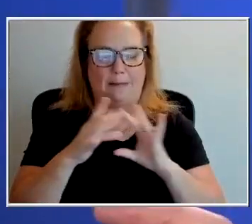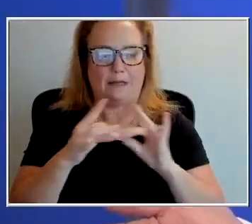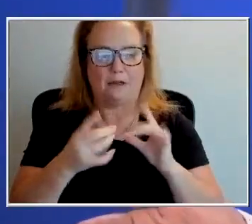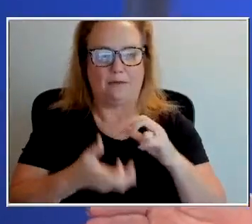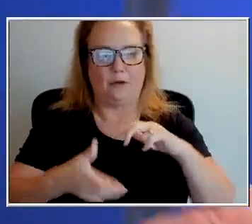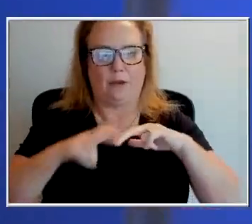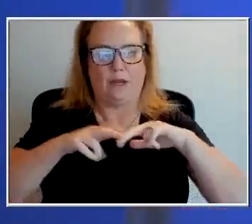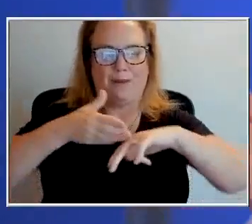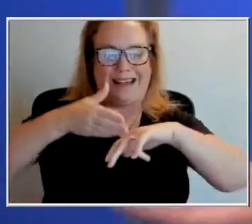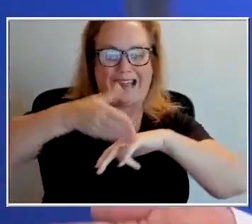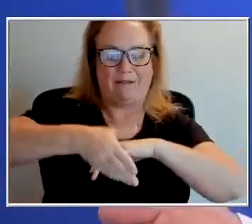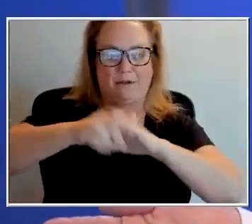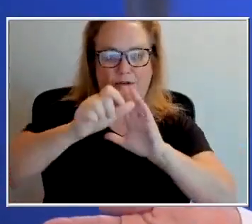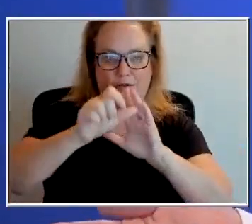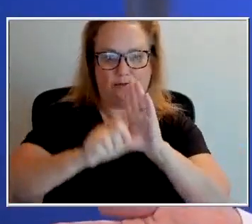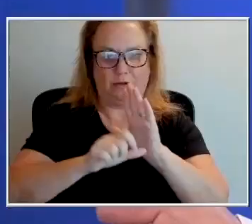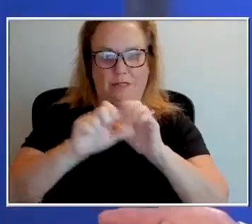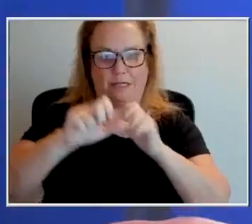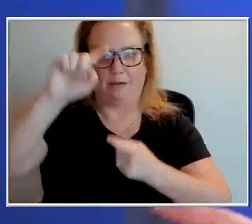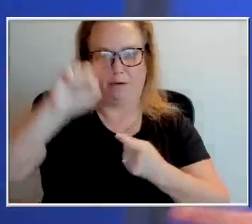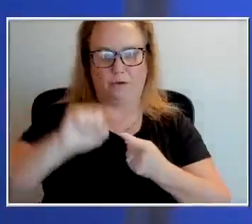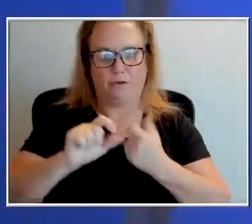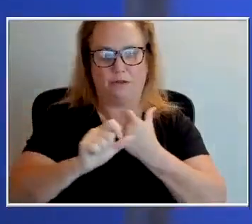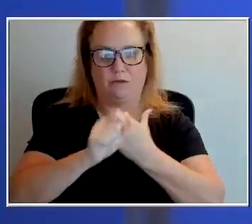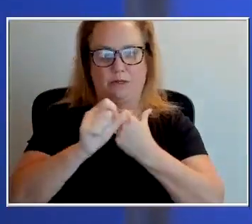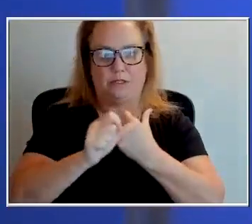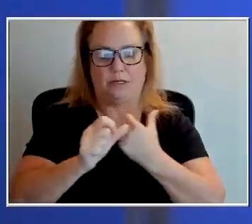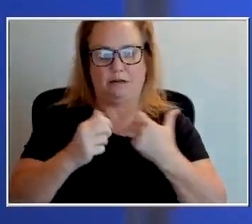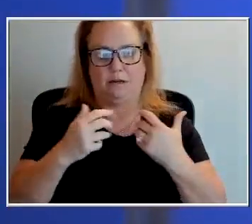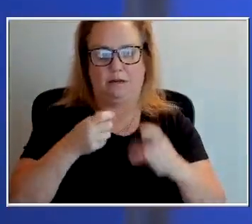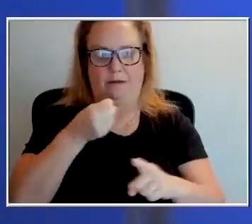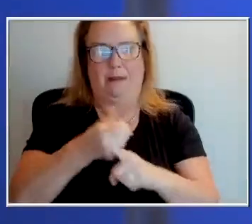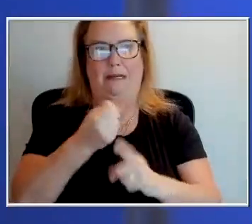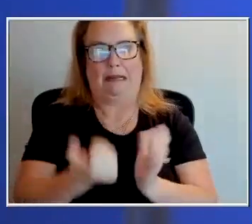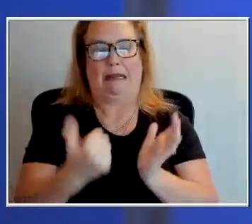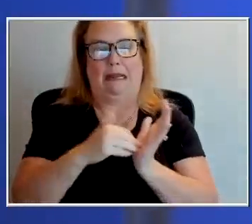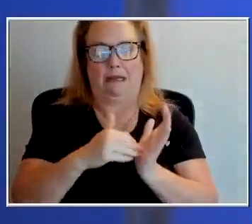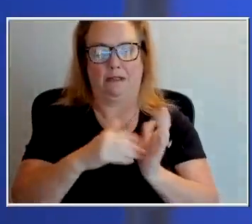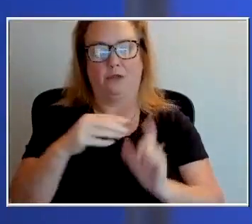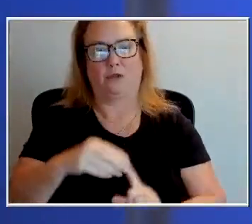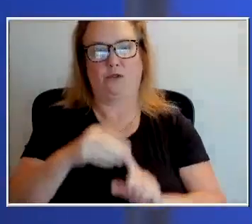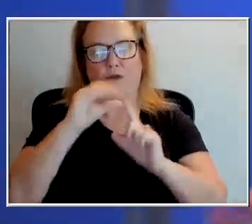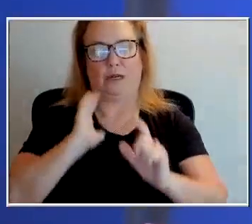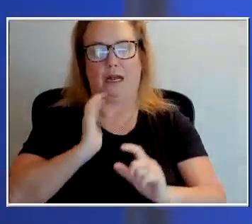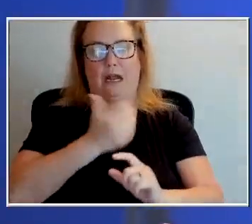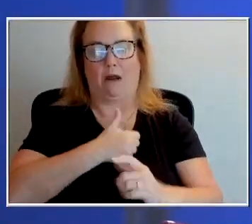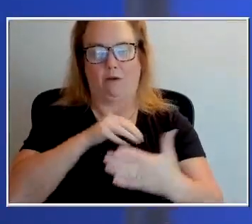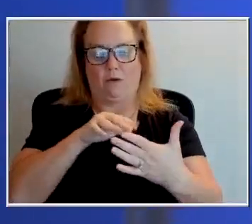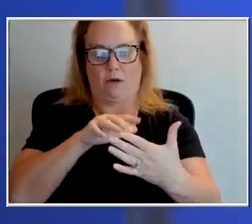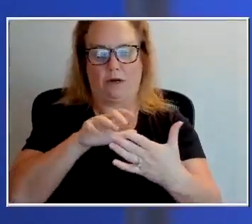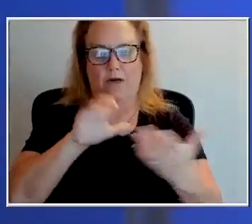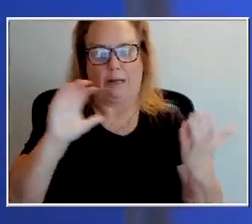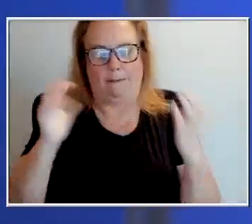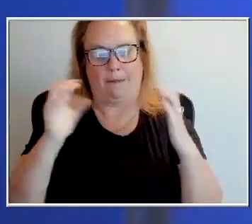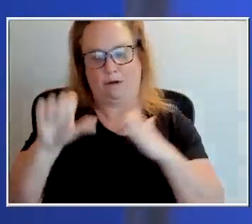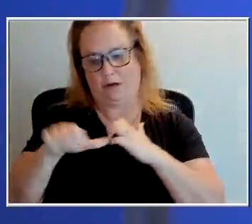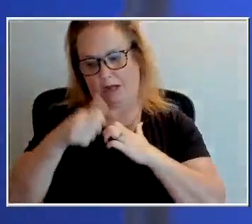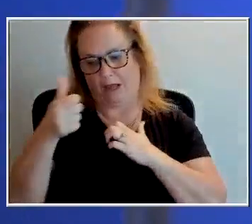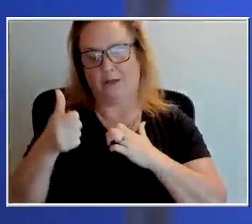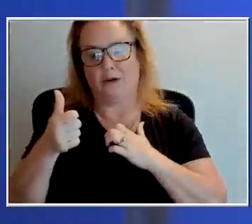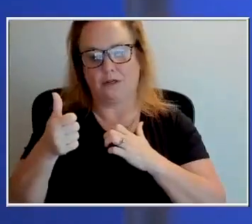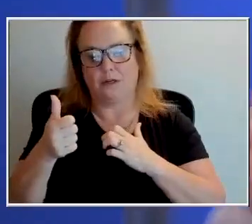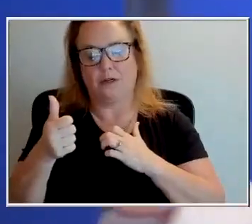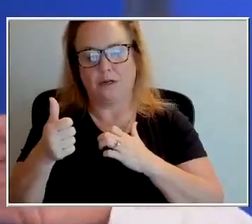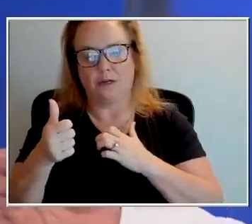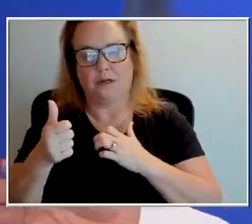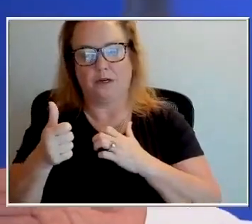after surgery, that can reduce the risk of recurrence. So one thing that's very unique about our trial design compared to any others out there is that we did